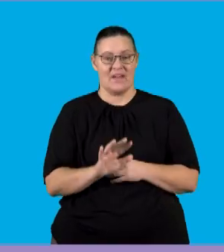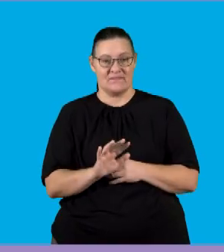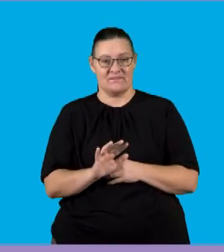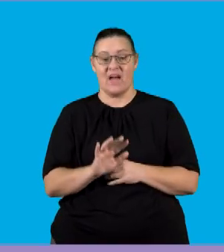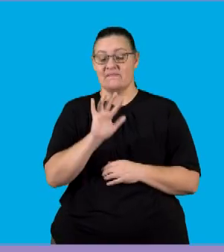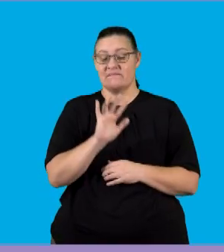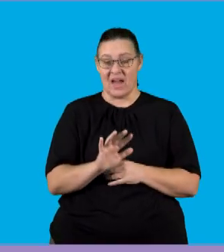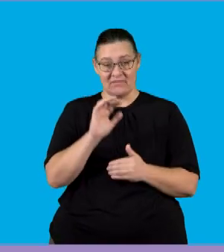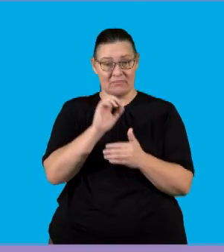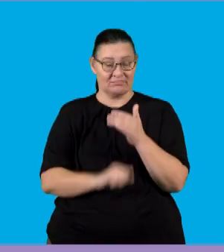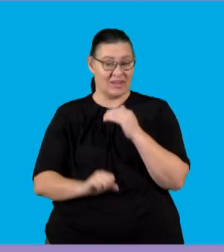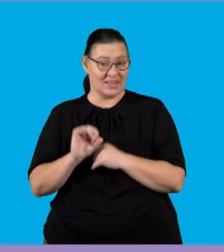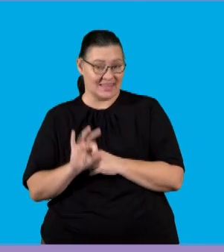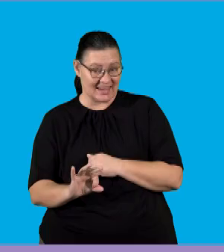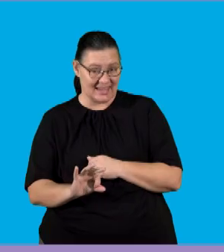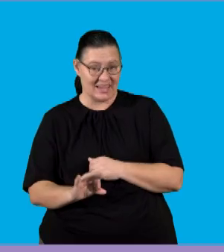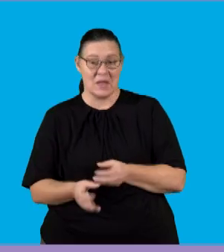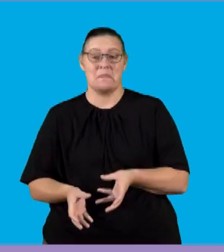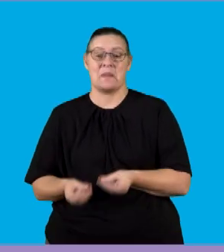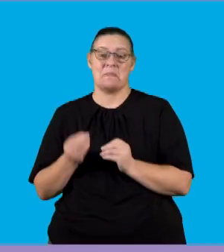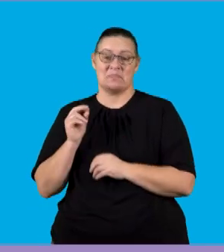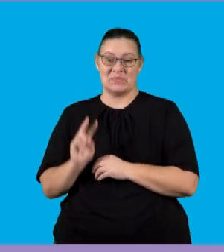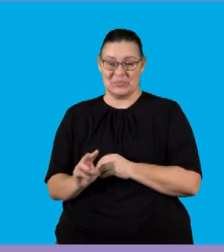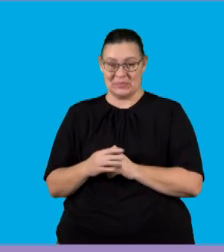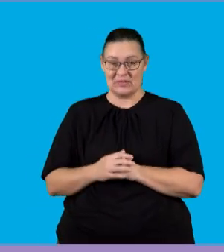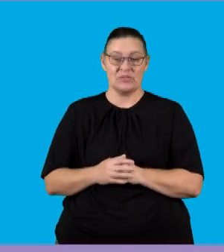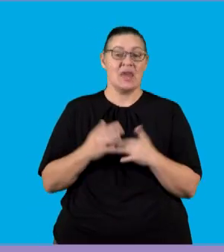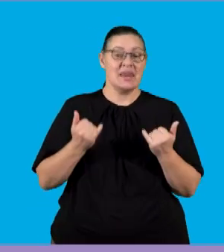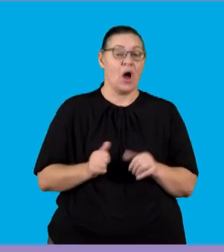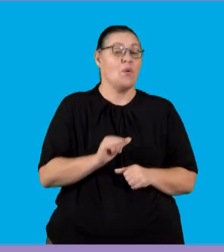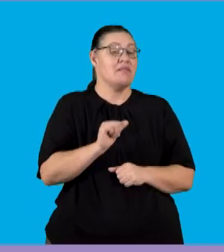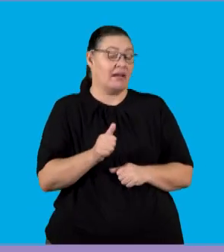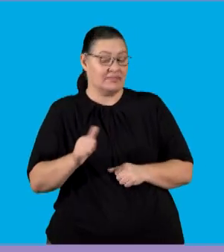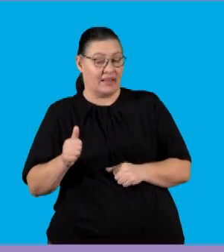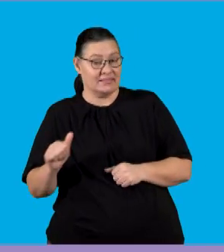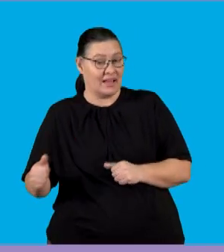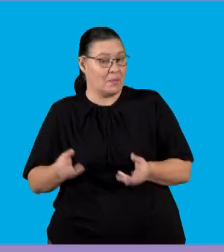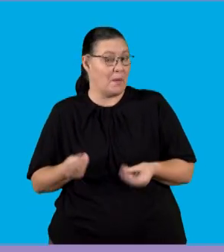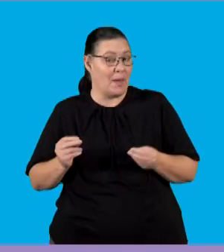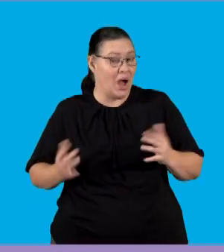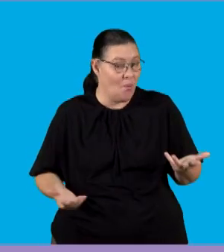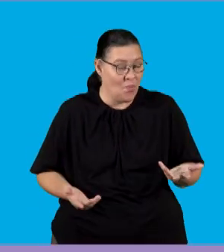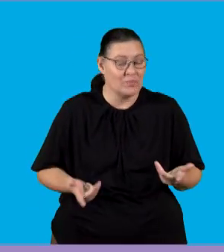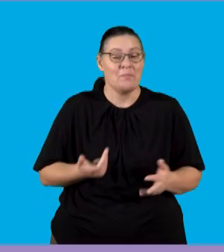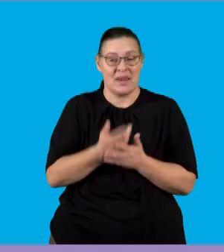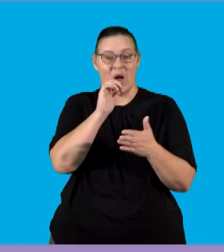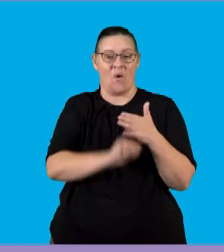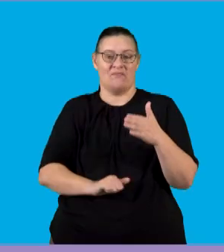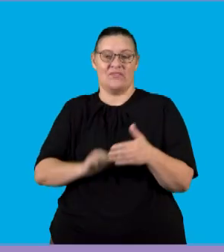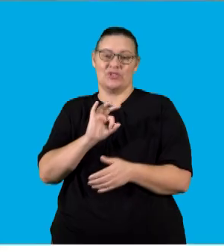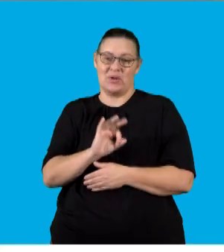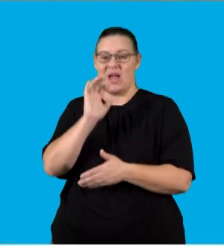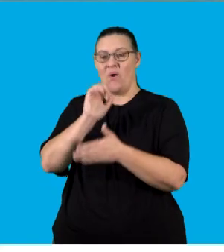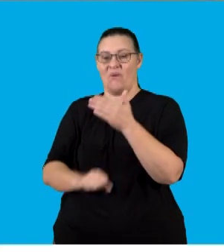2? Yes, again, we are subtracting 3. So how are we going to find those next 3 terms? Yes, we are going